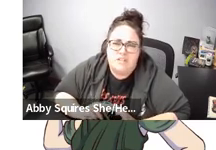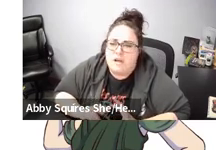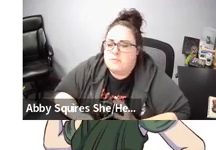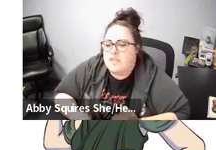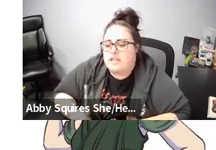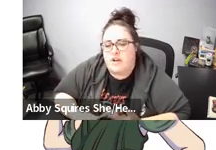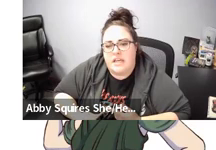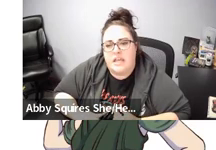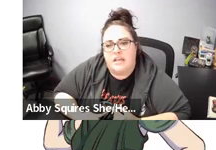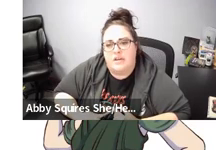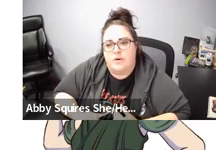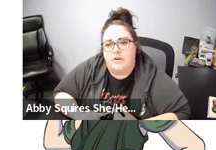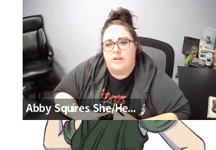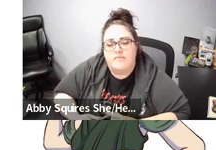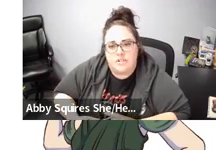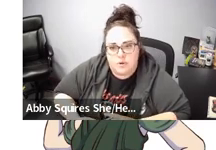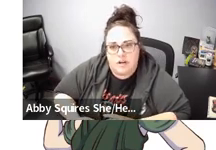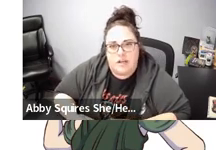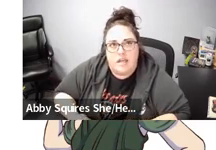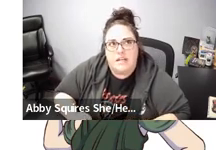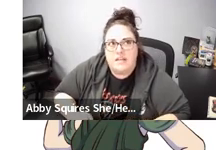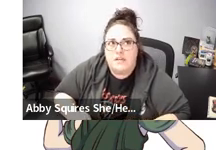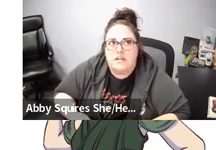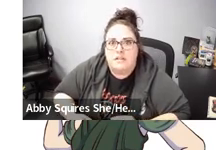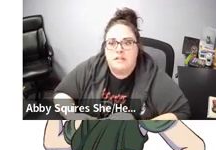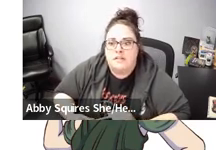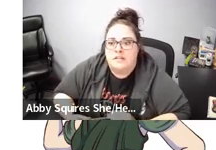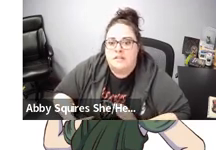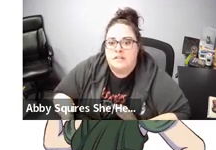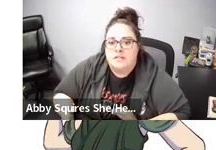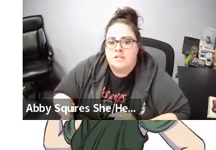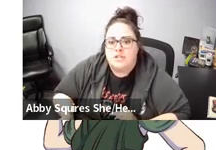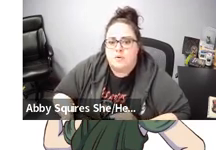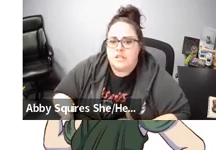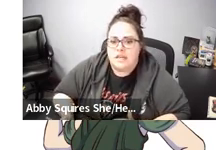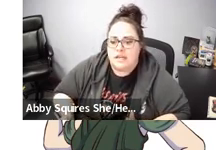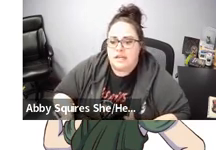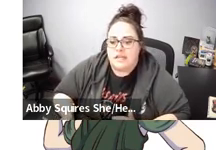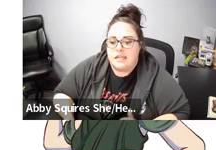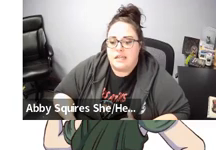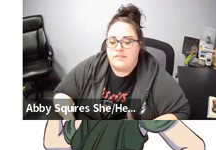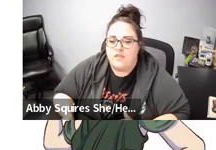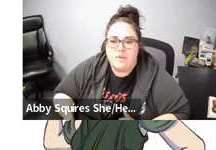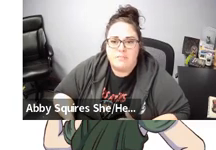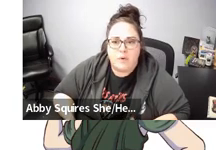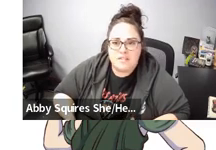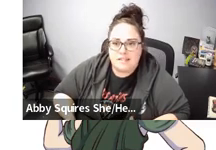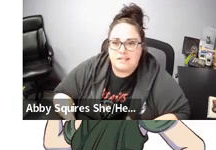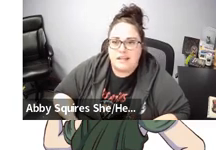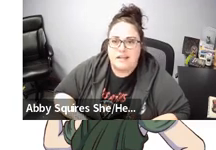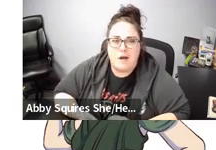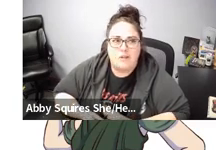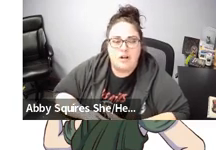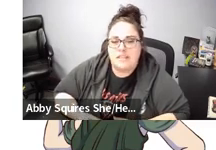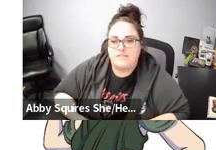It also helps with like tracking your inventory, and it even shows like if you've been